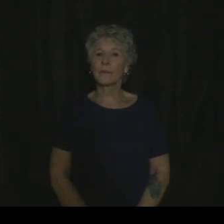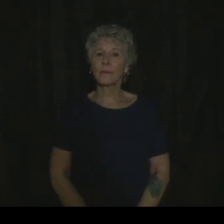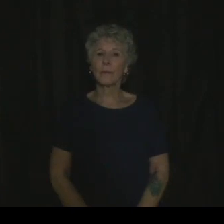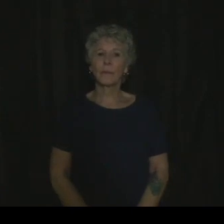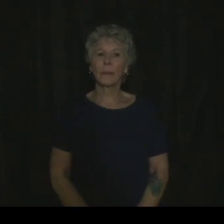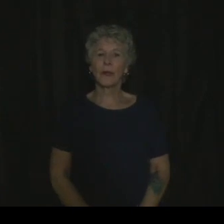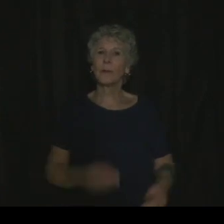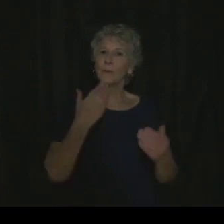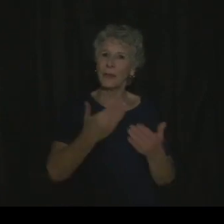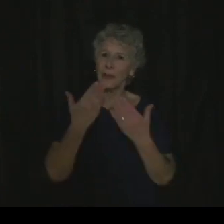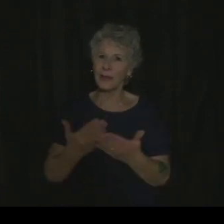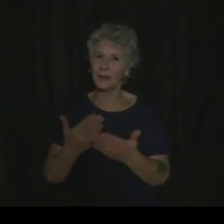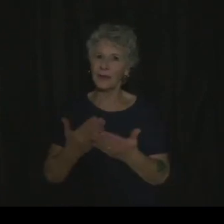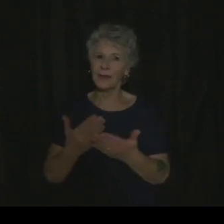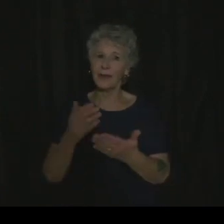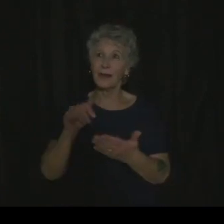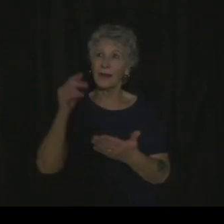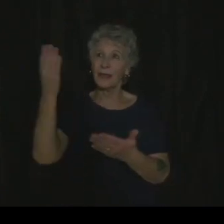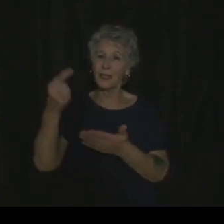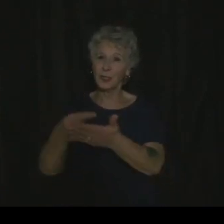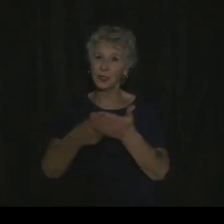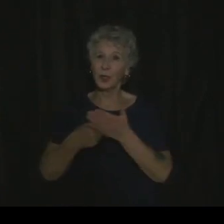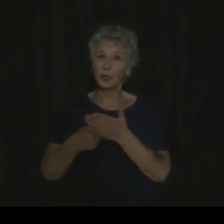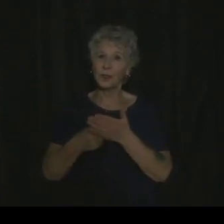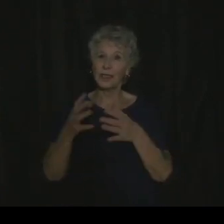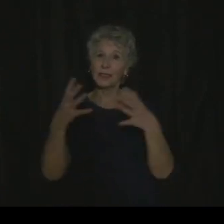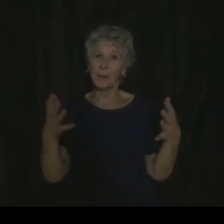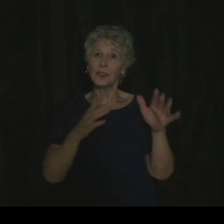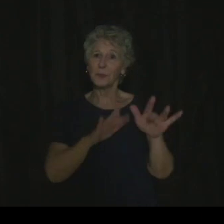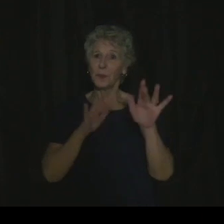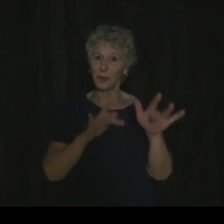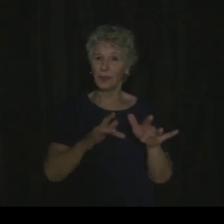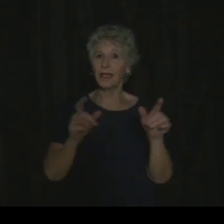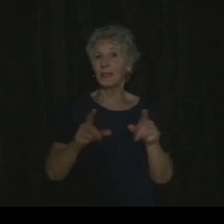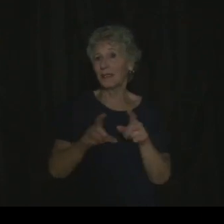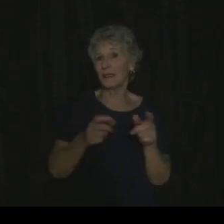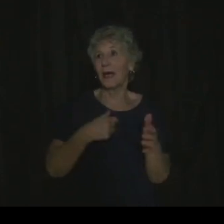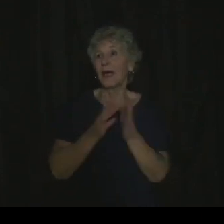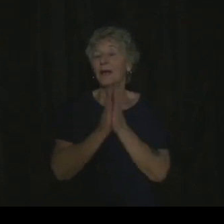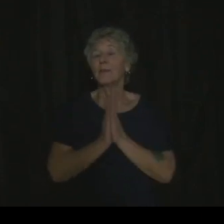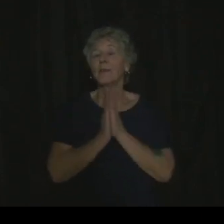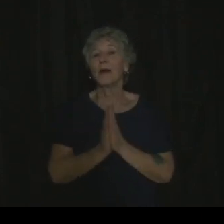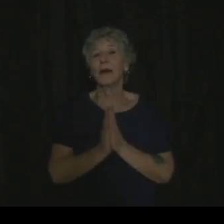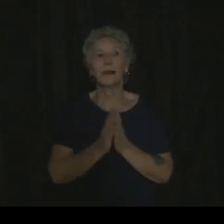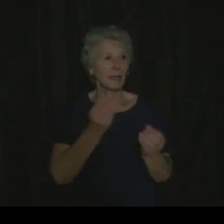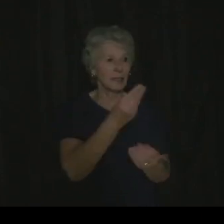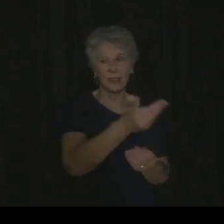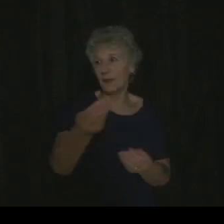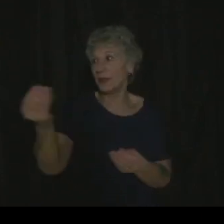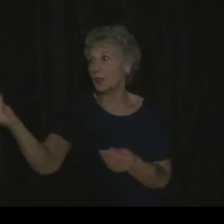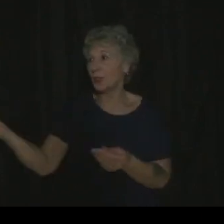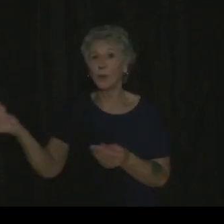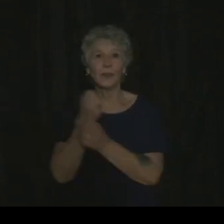Be thankful that he shows as much mercy as he does to all of us here, that I pray that he has given you